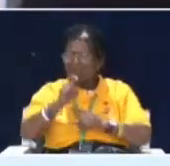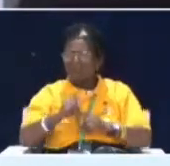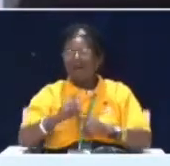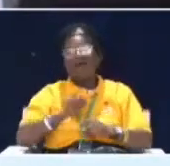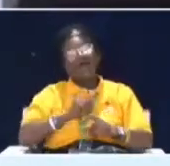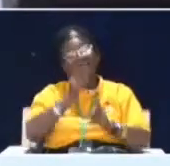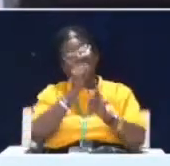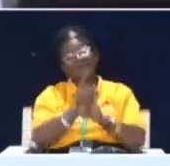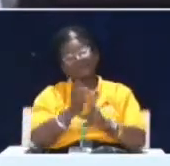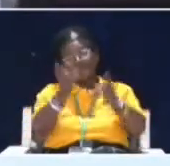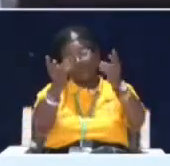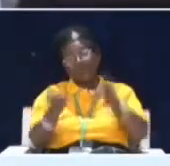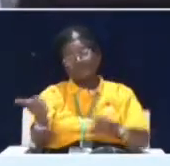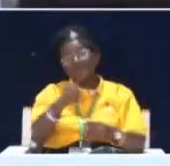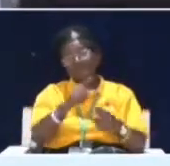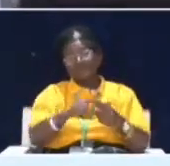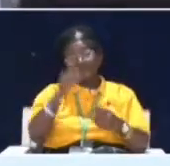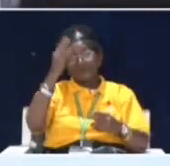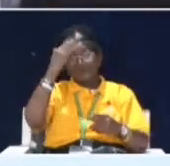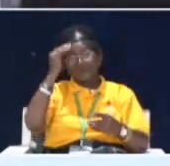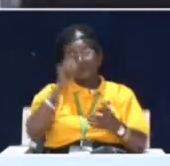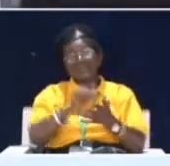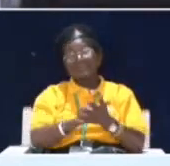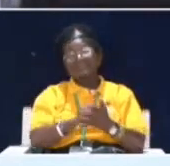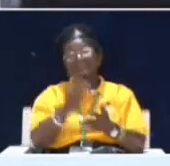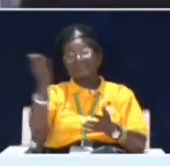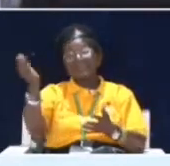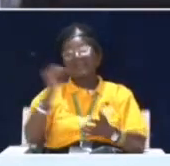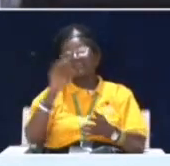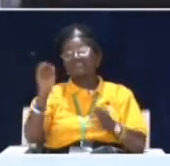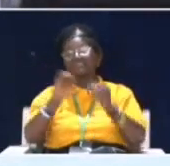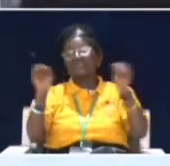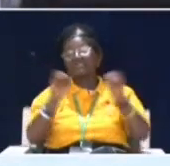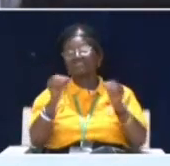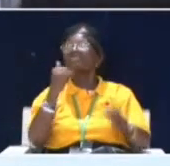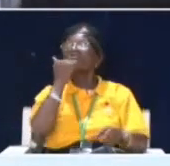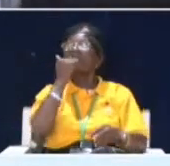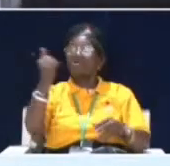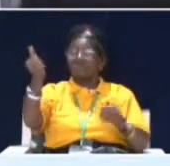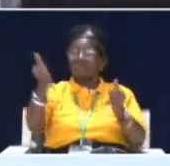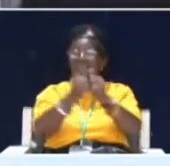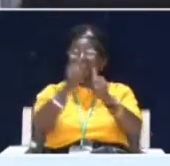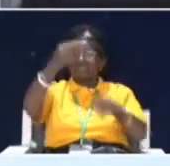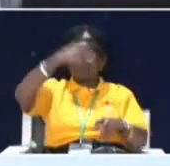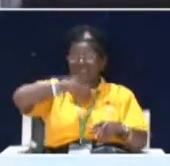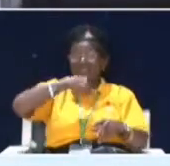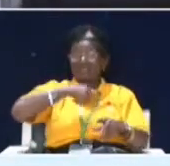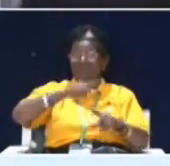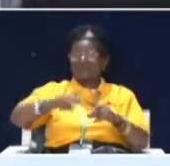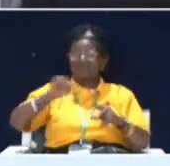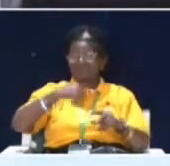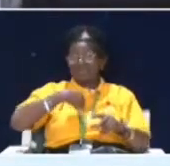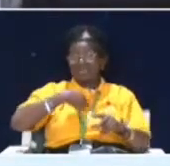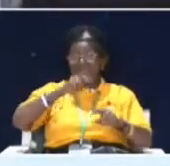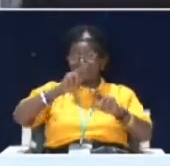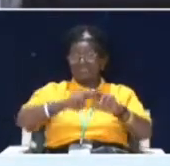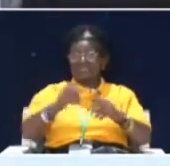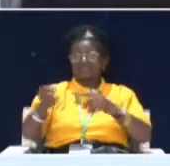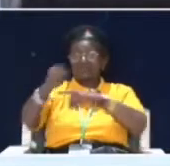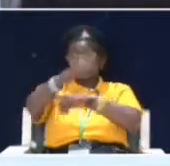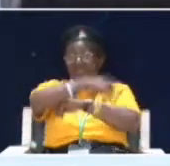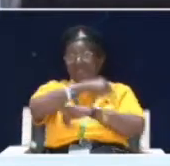know that there's nothing wrong with me. But I'm sitting down today